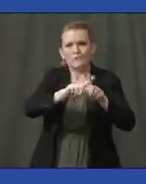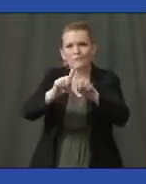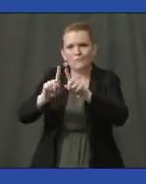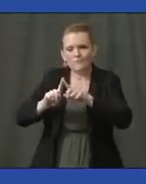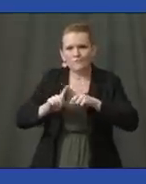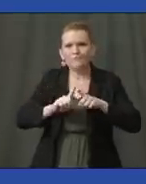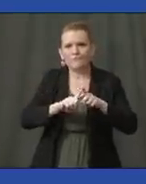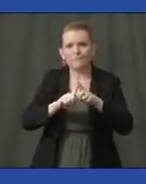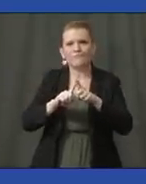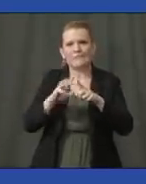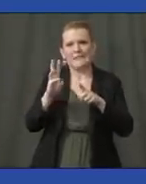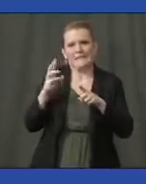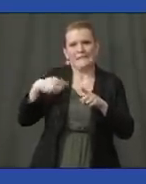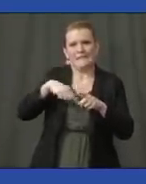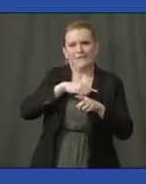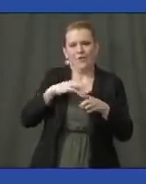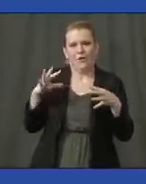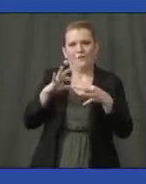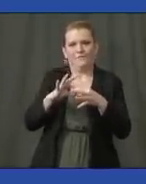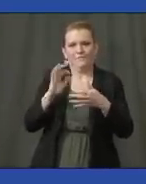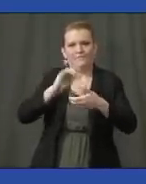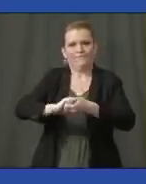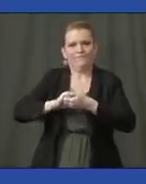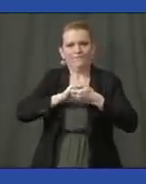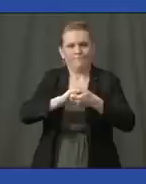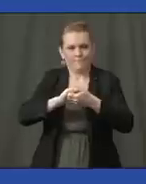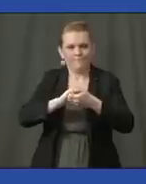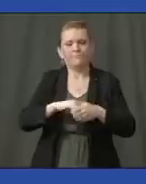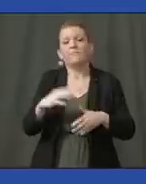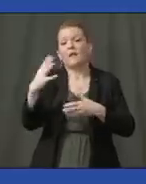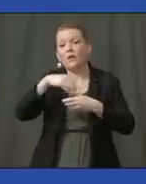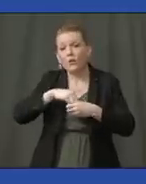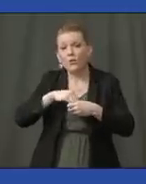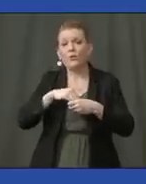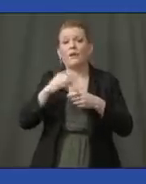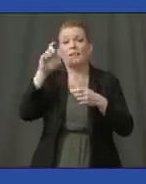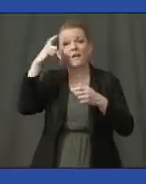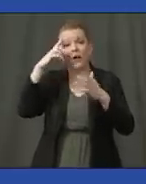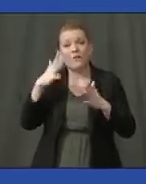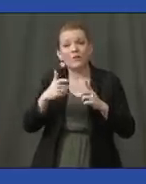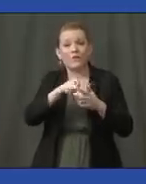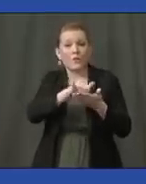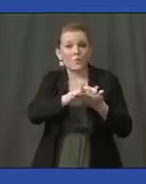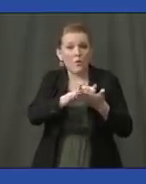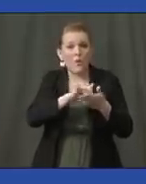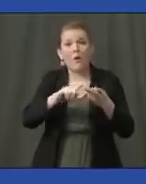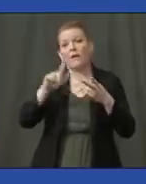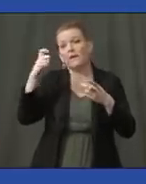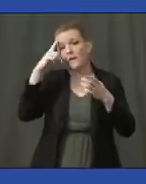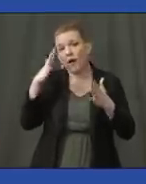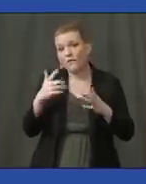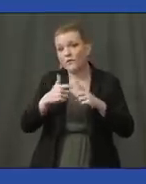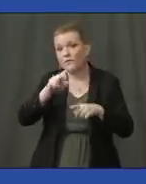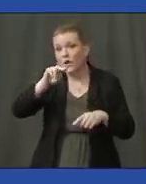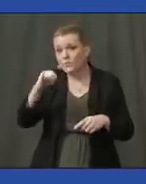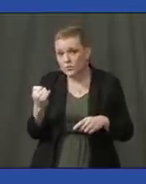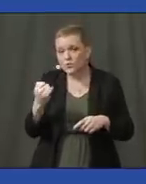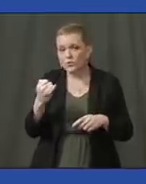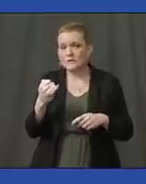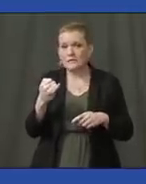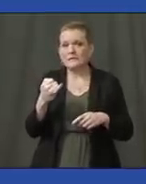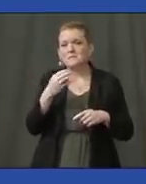and Andrew Cuomo and Phil Murphy in New Jersey. And you say, why do you need this